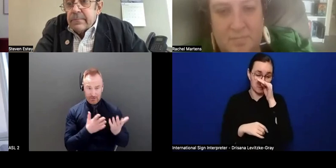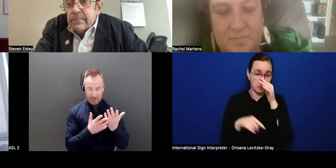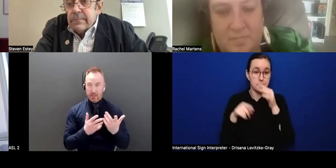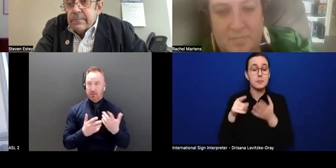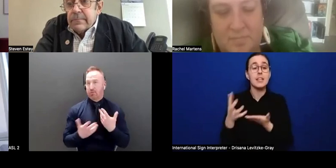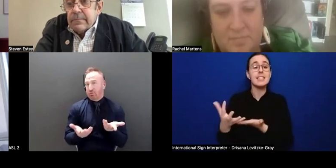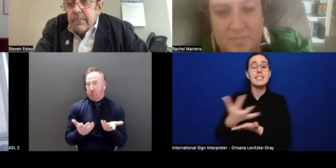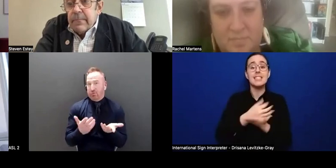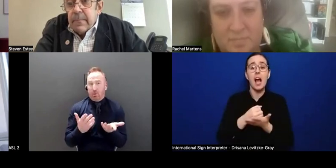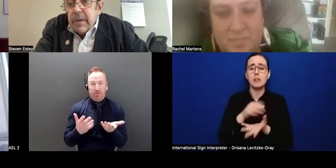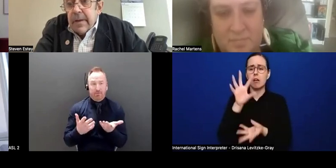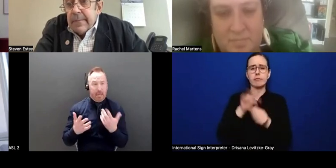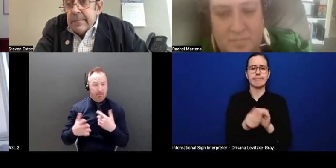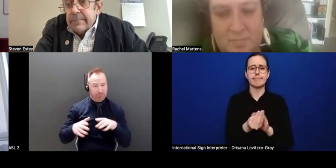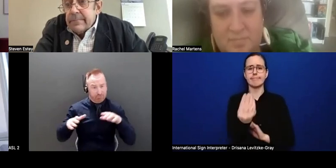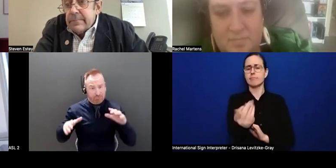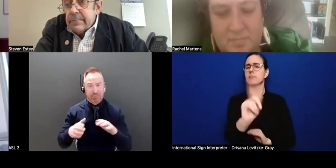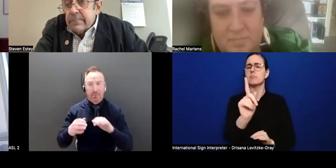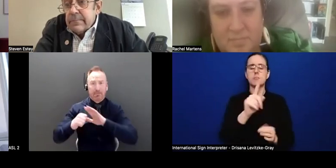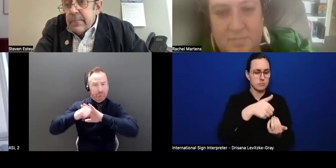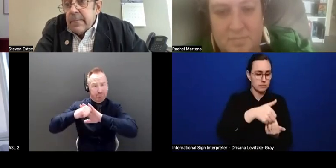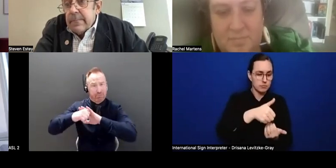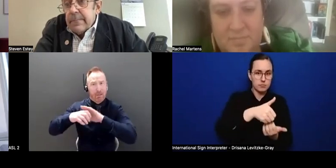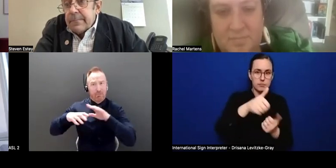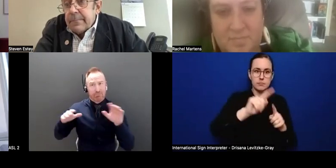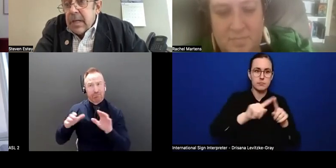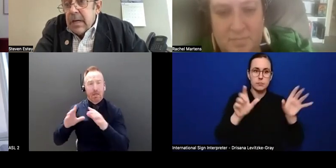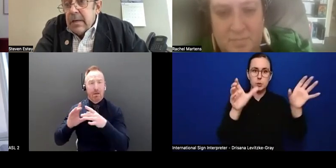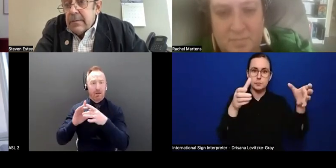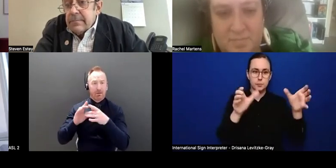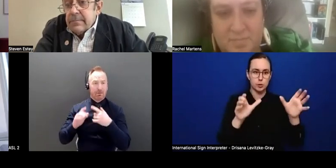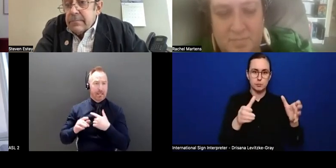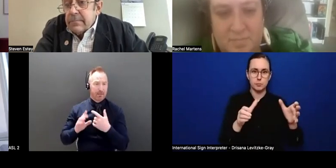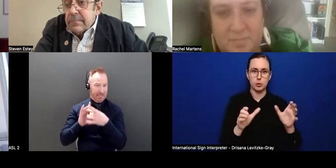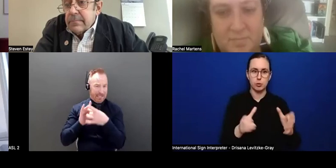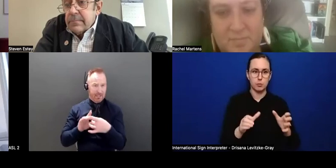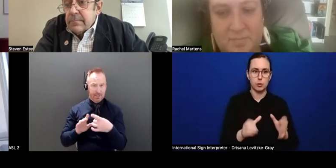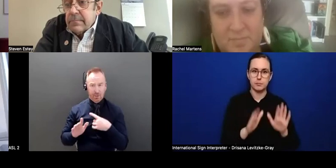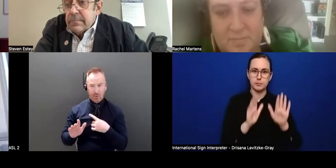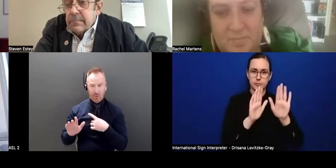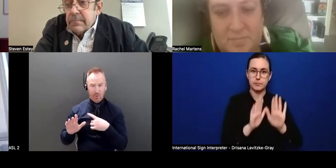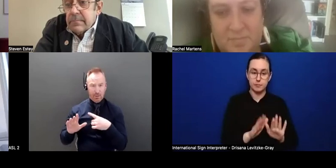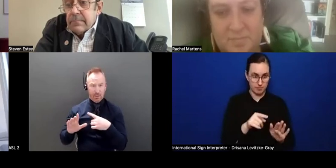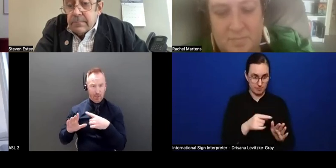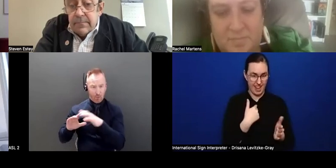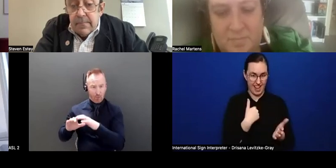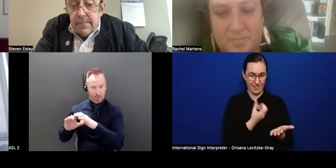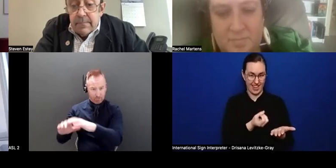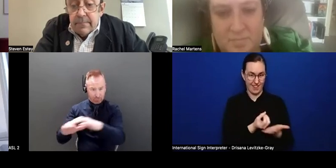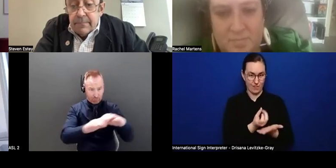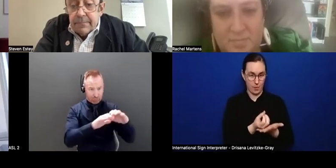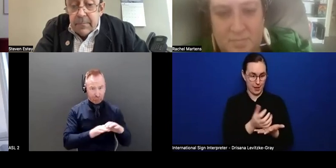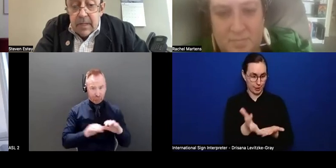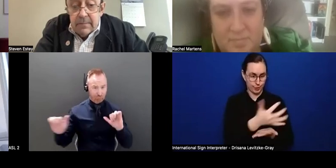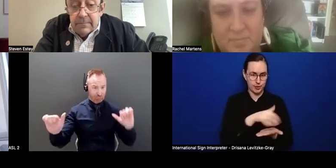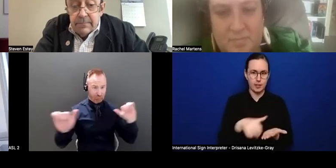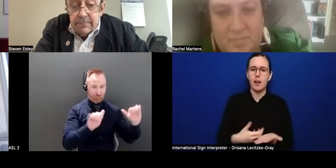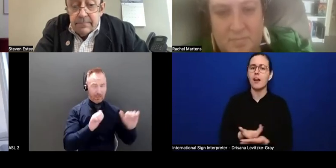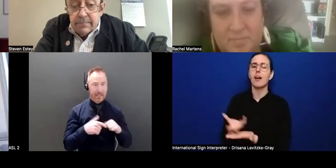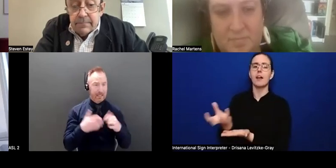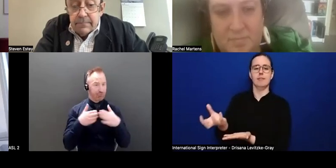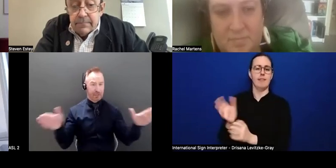efforts from the different groups in society. So I think this is an advance of having the